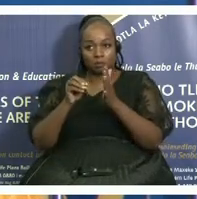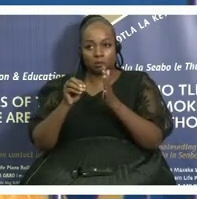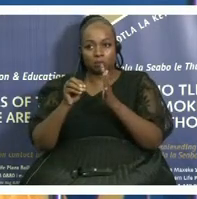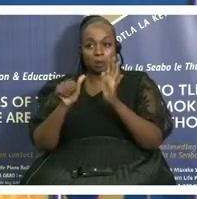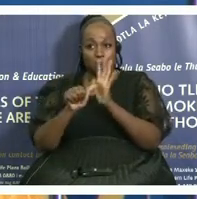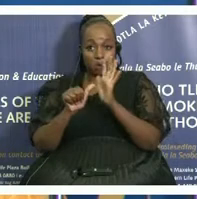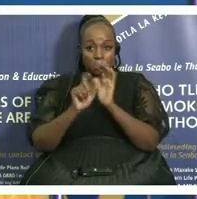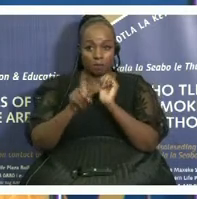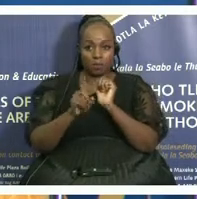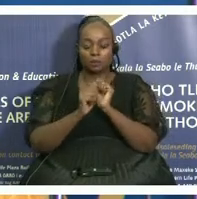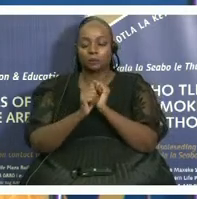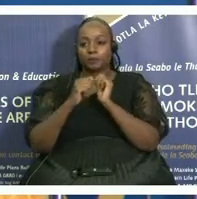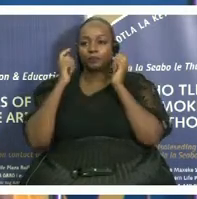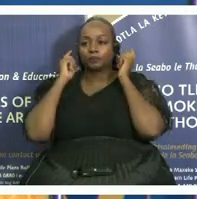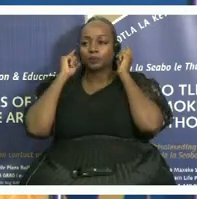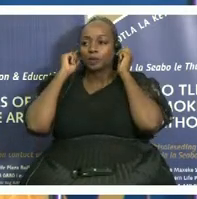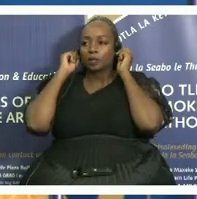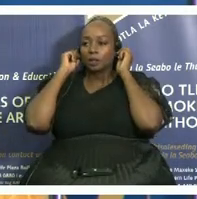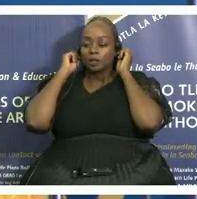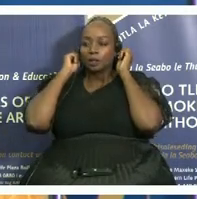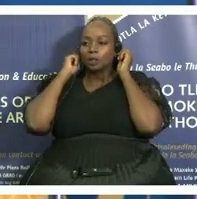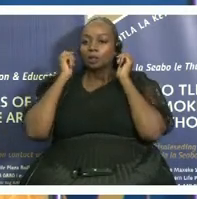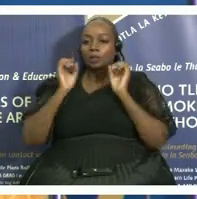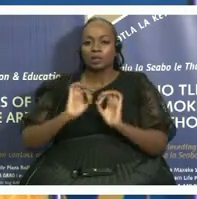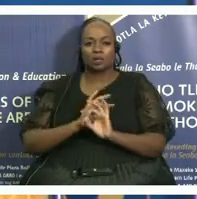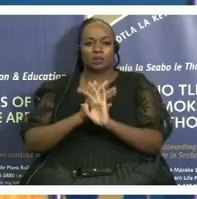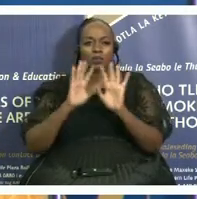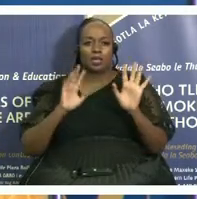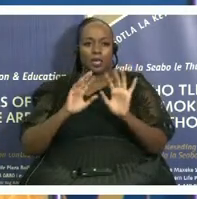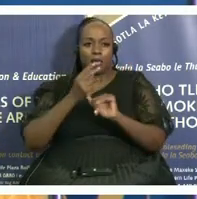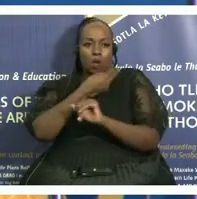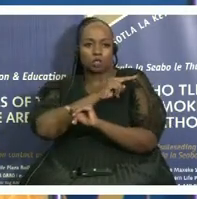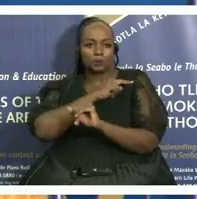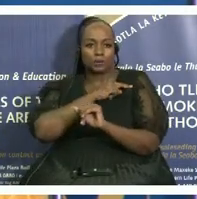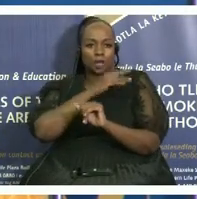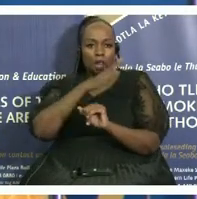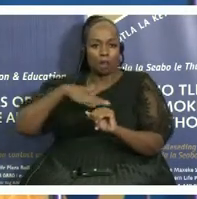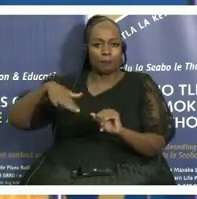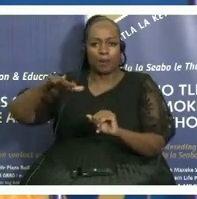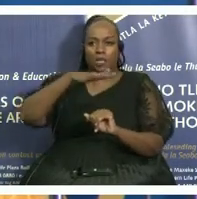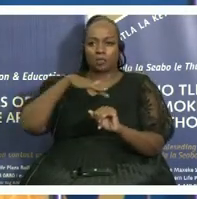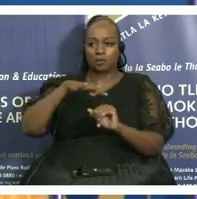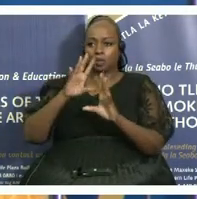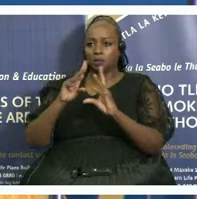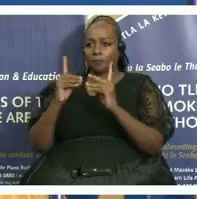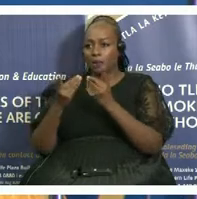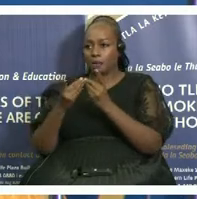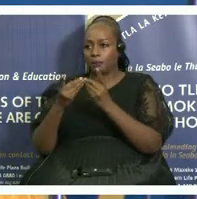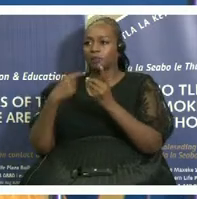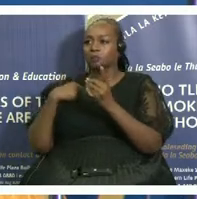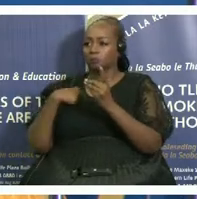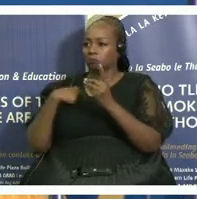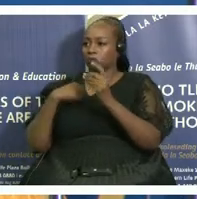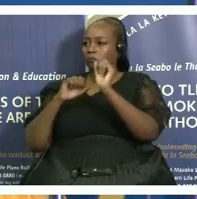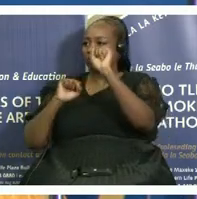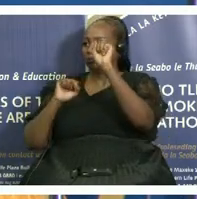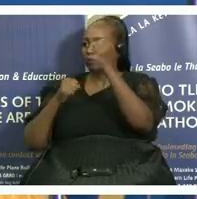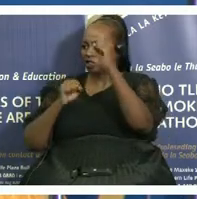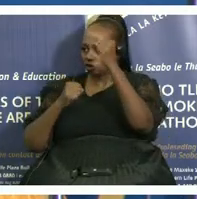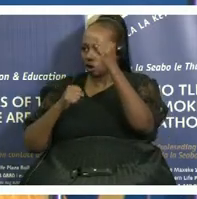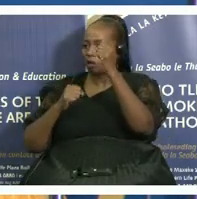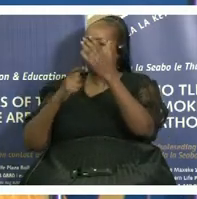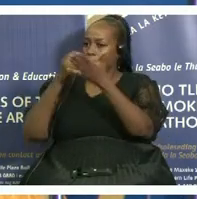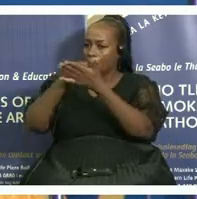hala di clinic tsa rona di hospital tsa rona department e reka machine e tlamele